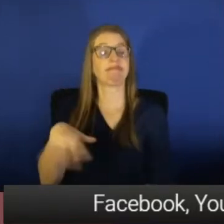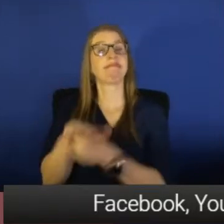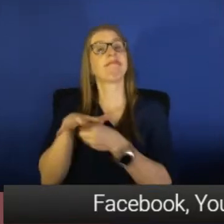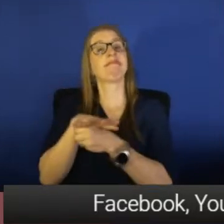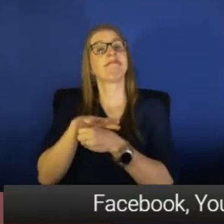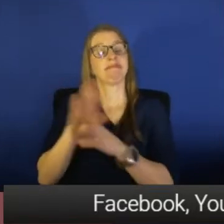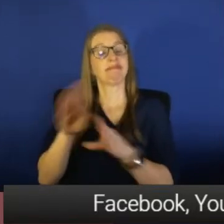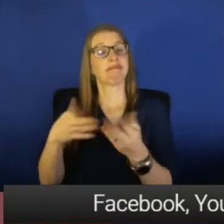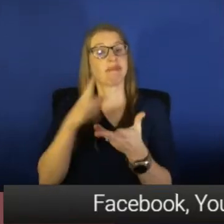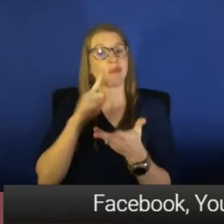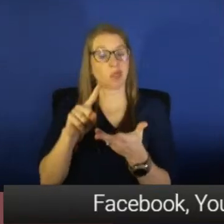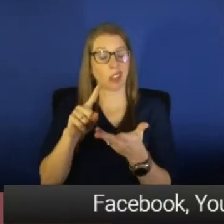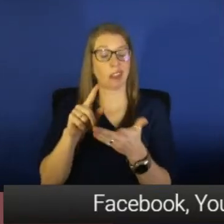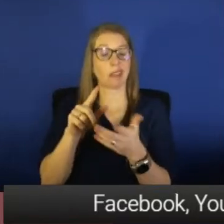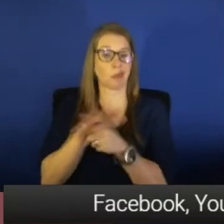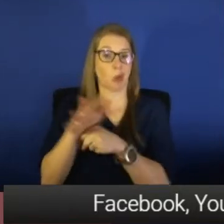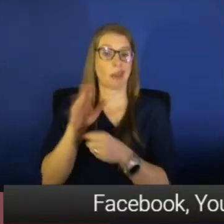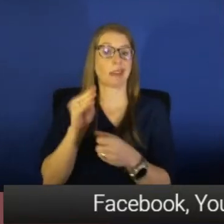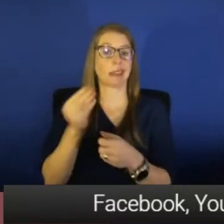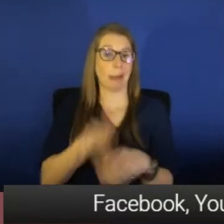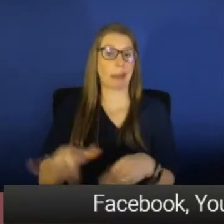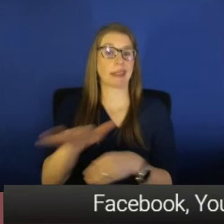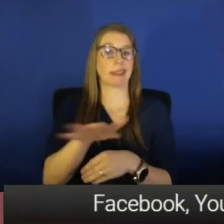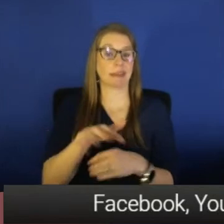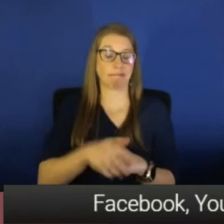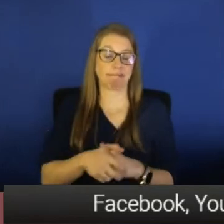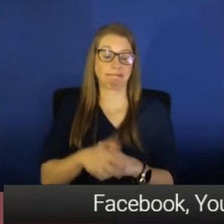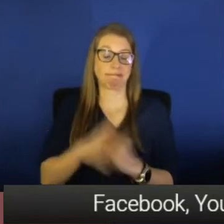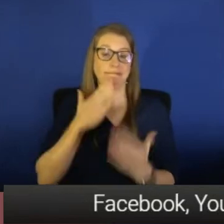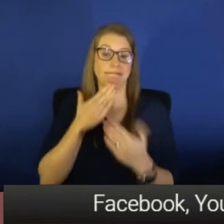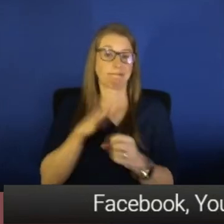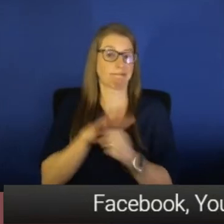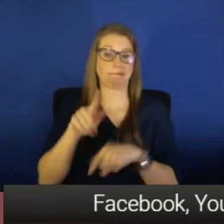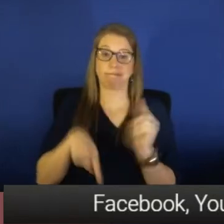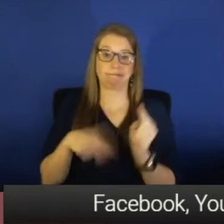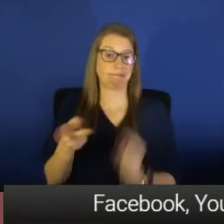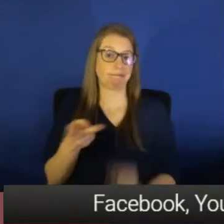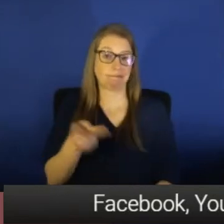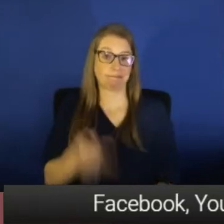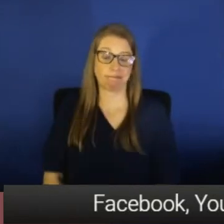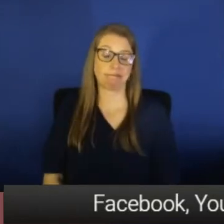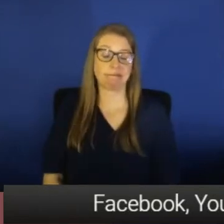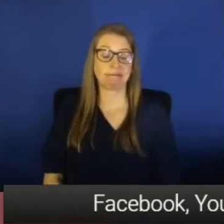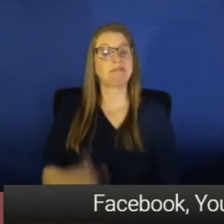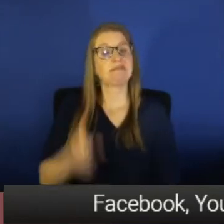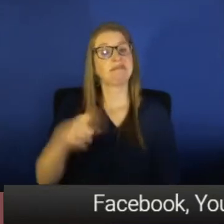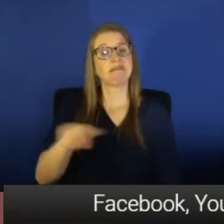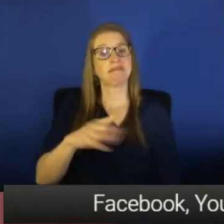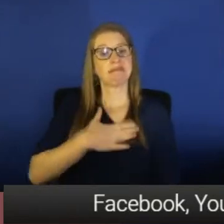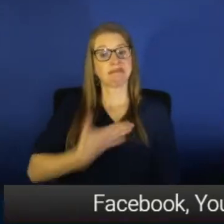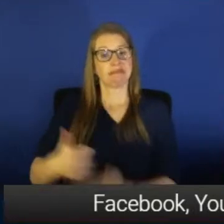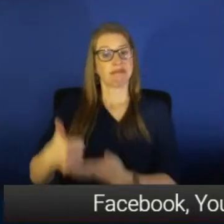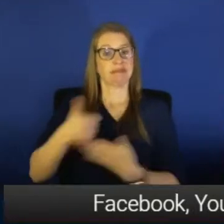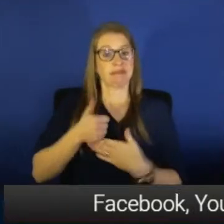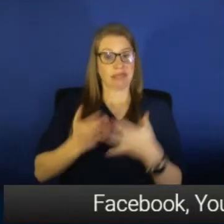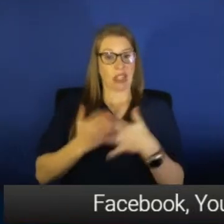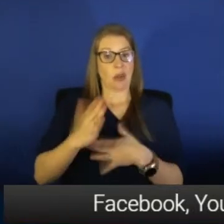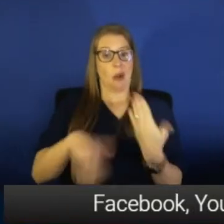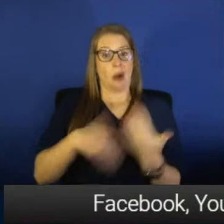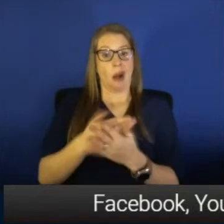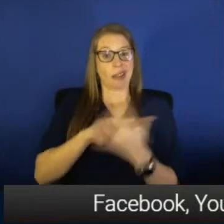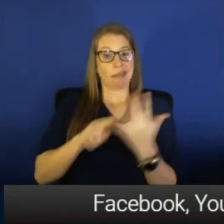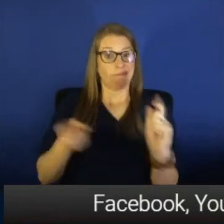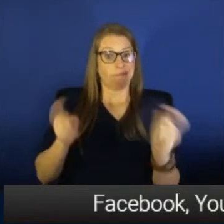athletes, but really for our entire campus. So can't thank them enough for their willingness to help us through all of this. Well, I mean, I